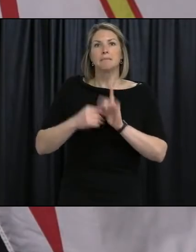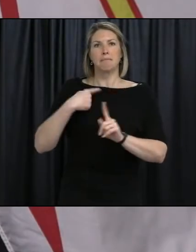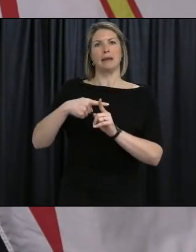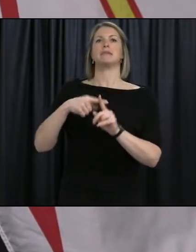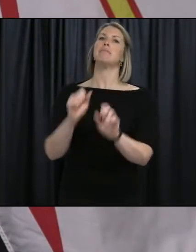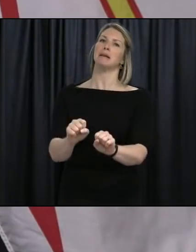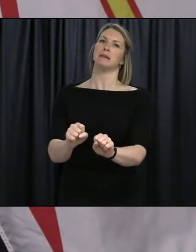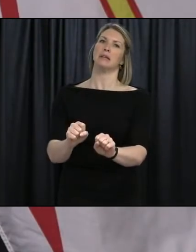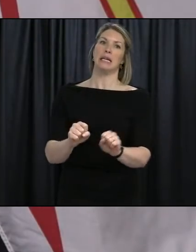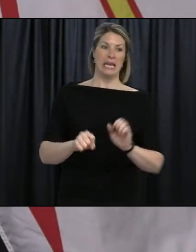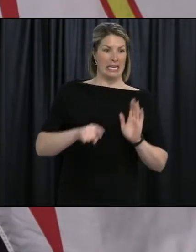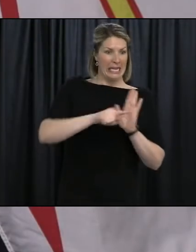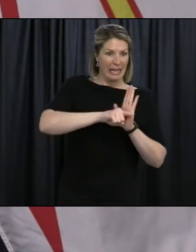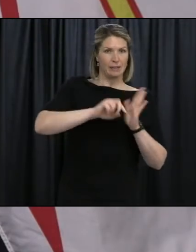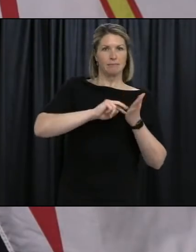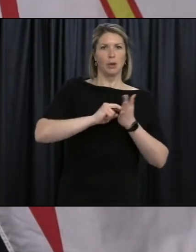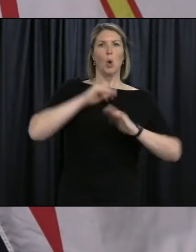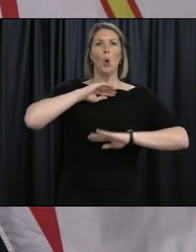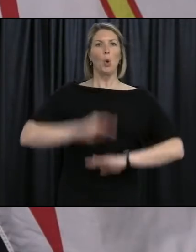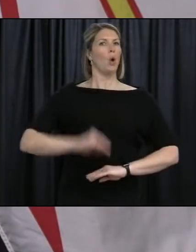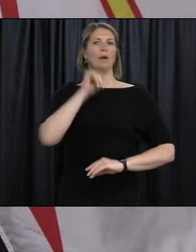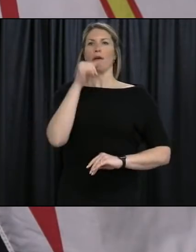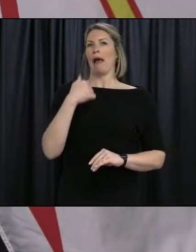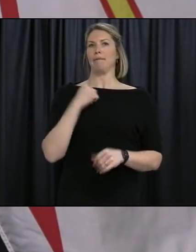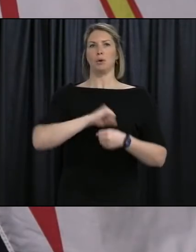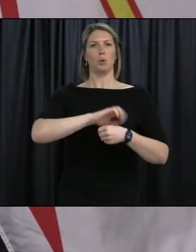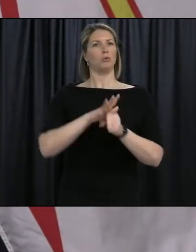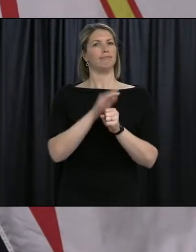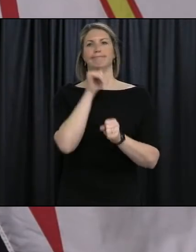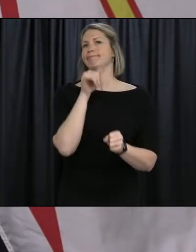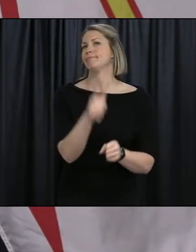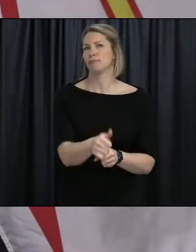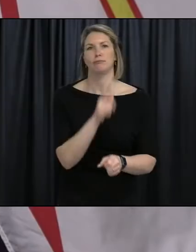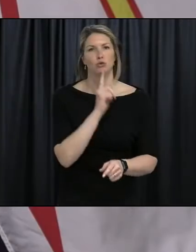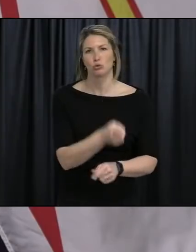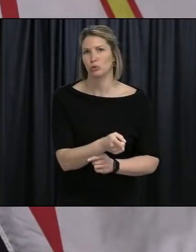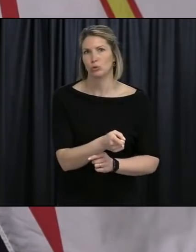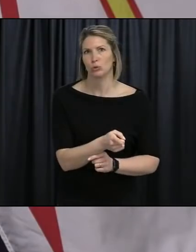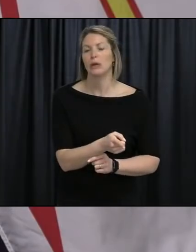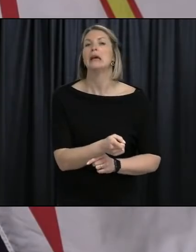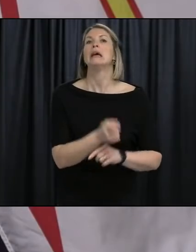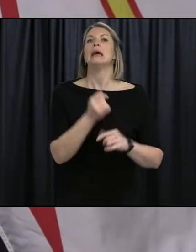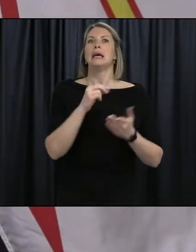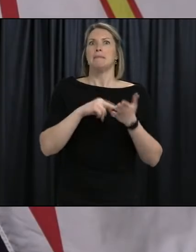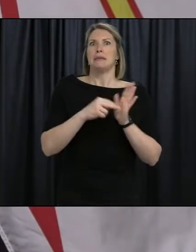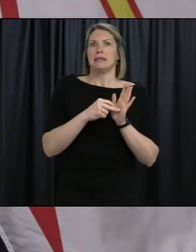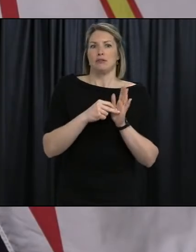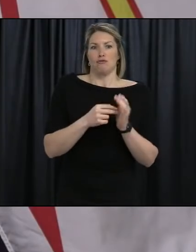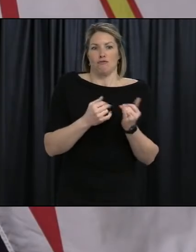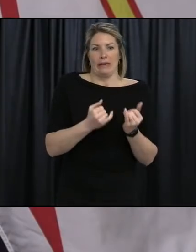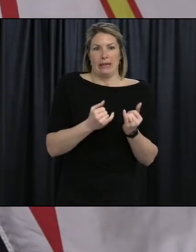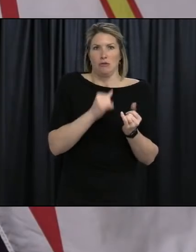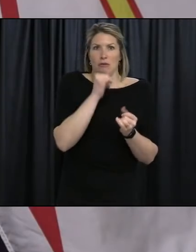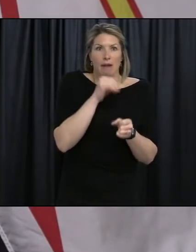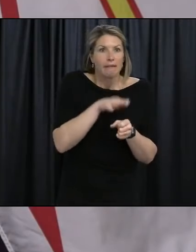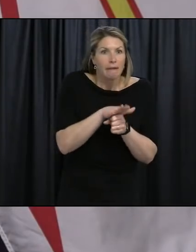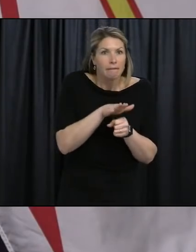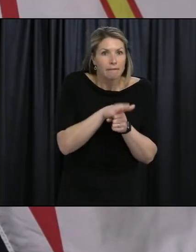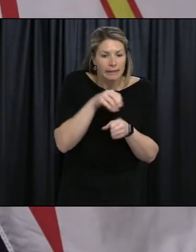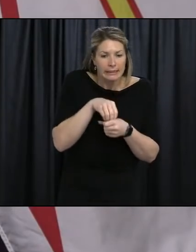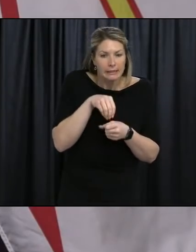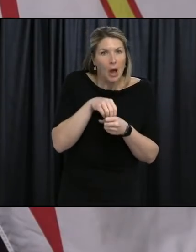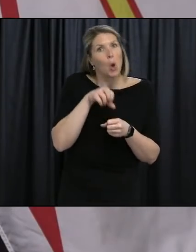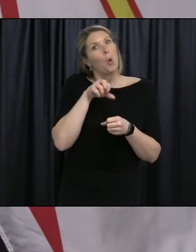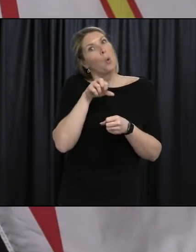not a guarantee, and it is for this reason that rotational workers, and now essential workers, are required to have a test on day